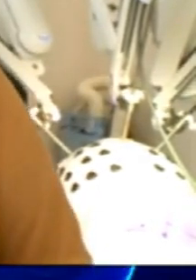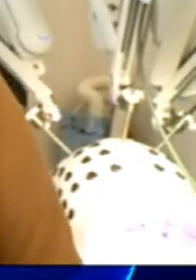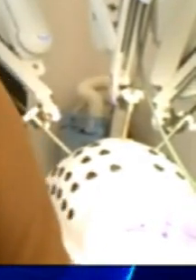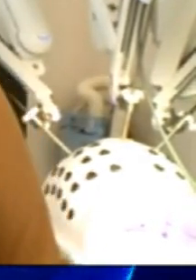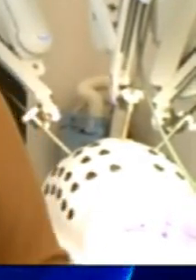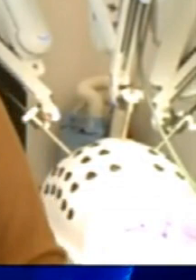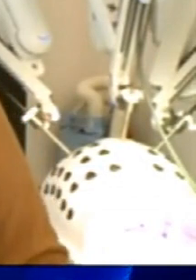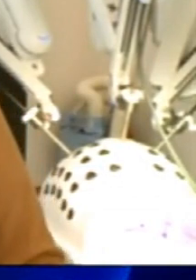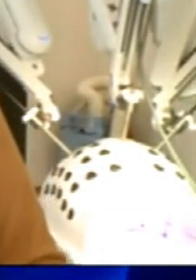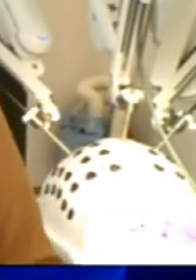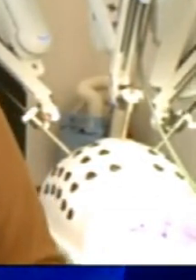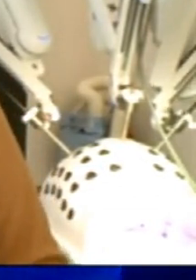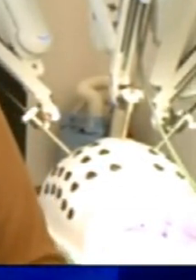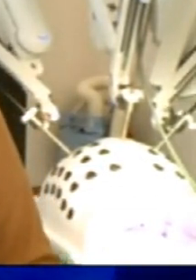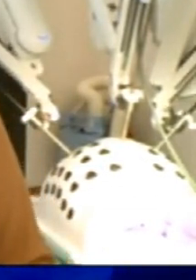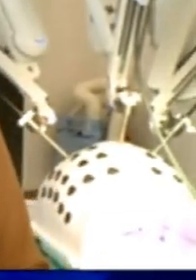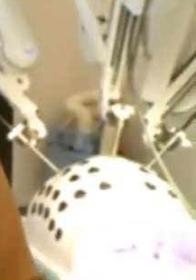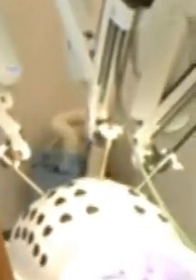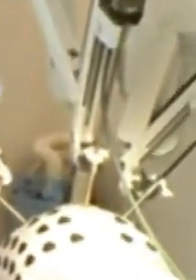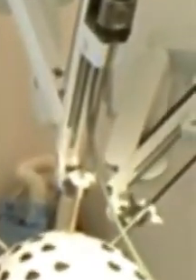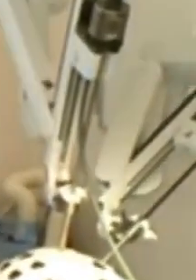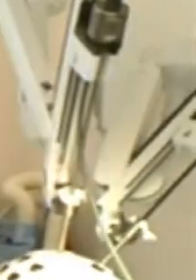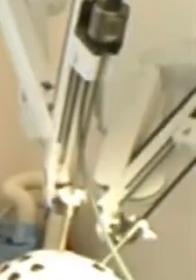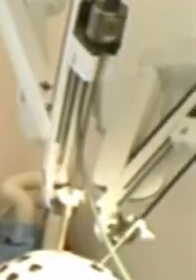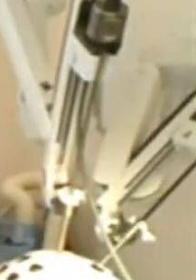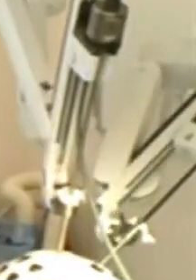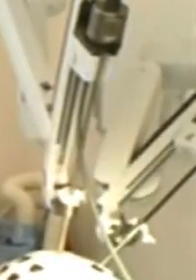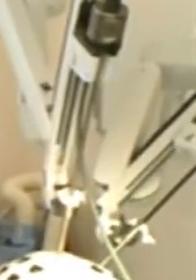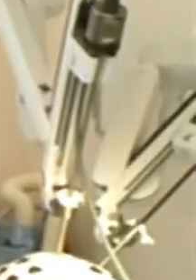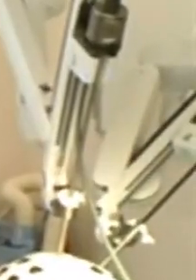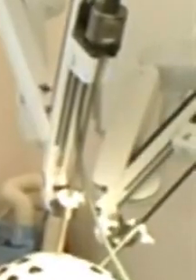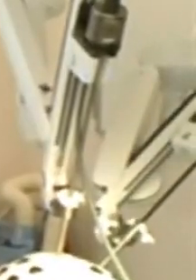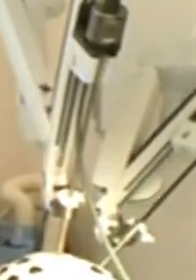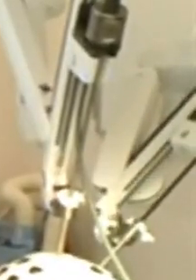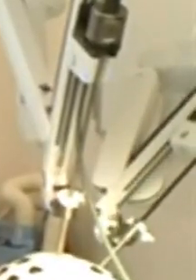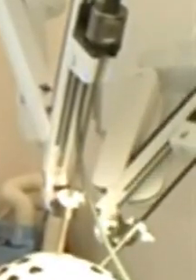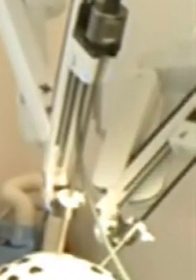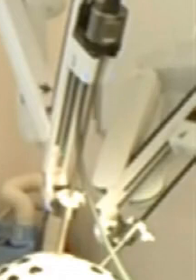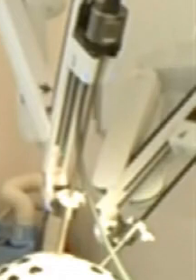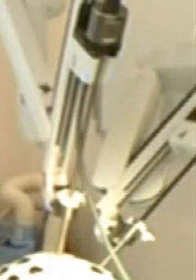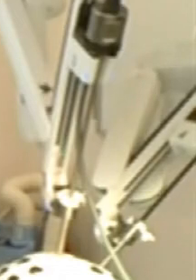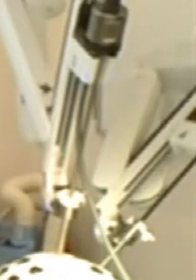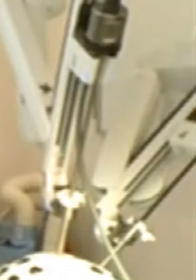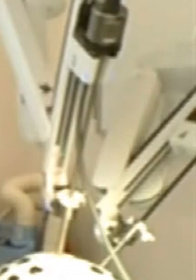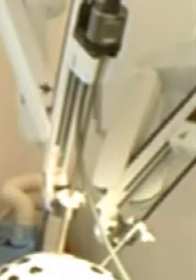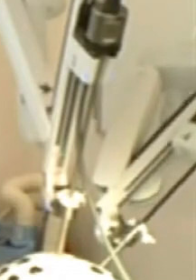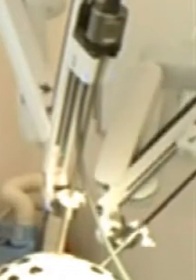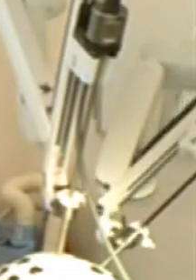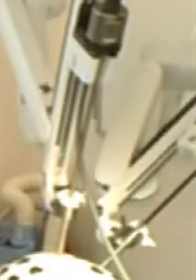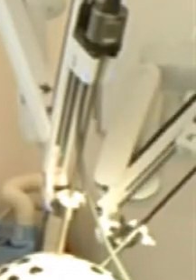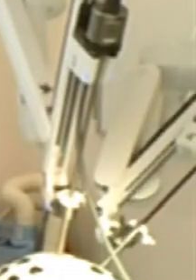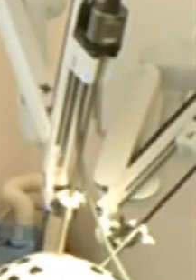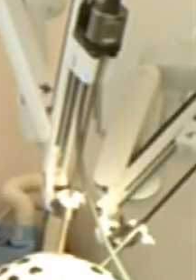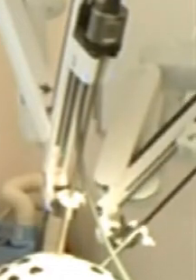it's called the Da Vinci Xi 4th generation robot, and it will be used in surgery. Now, this is the first